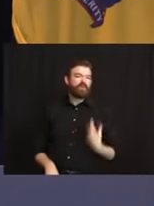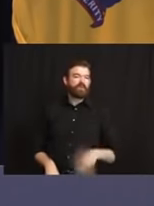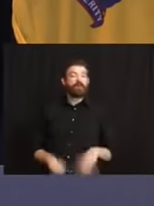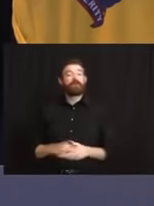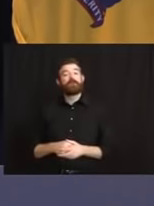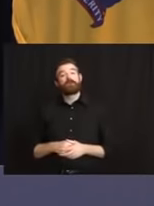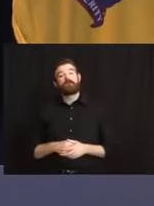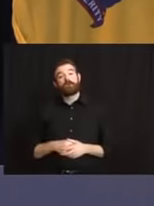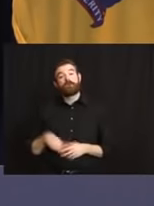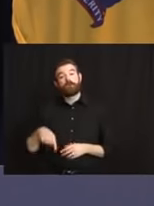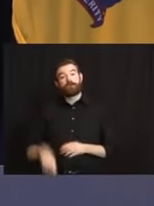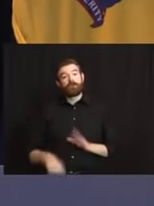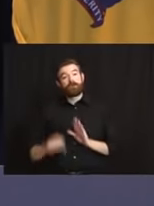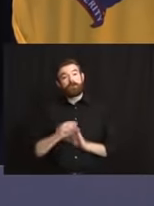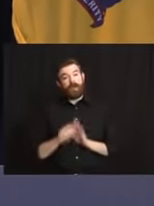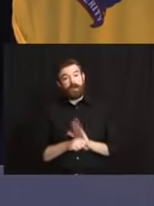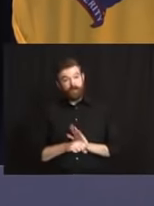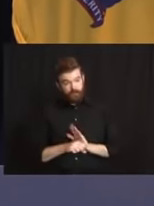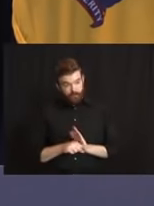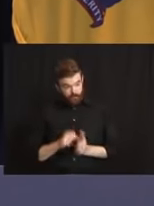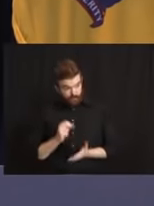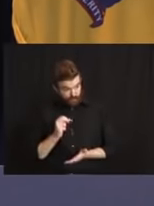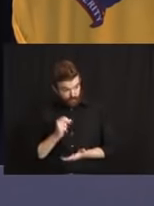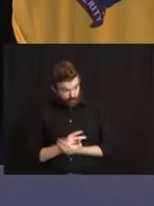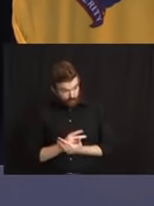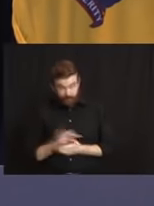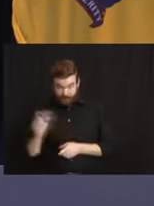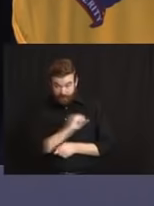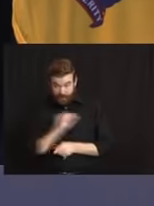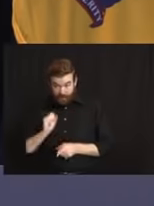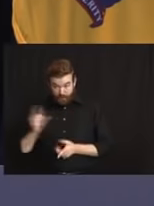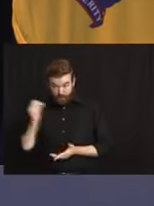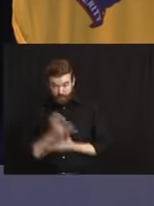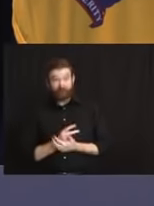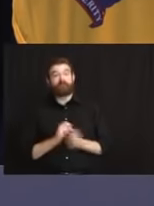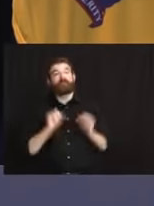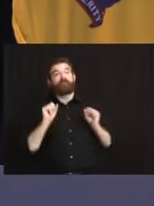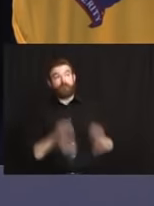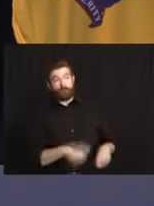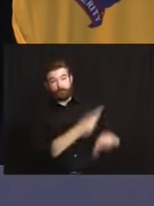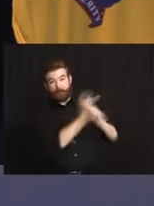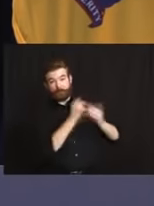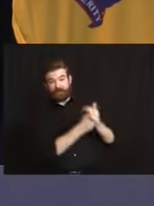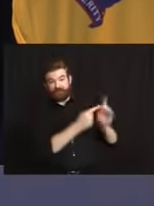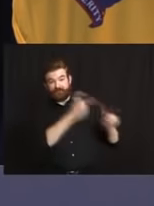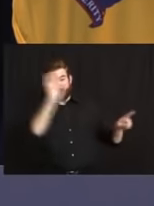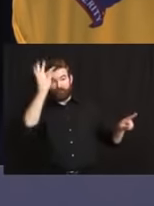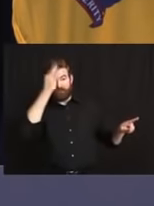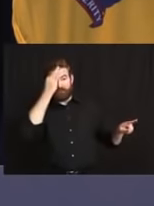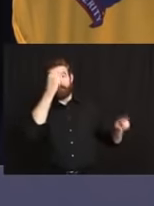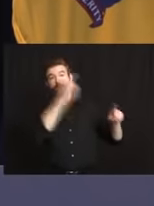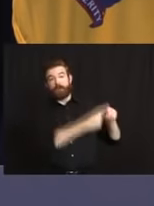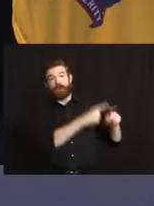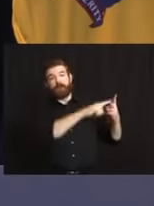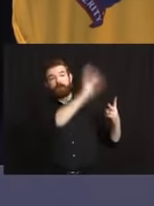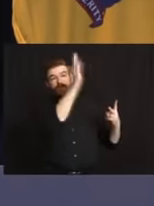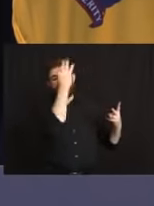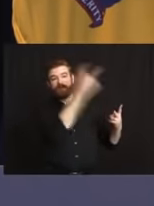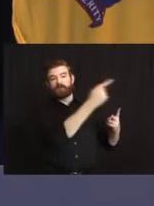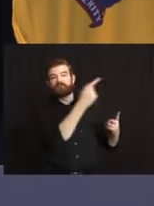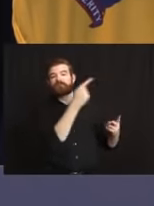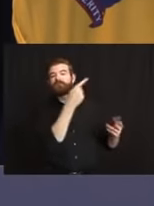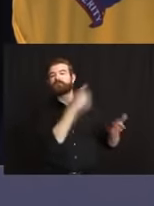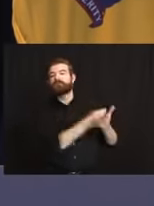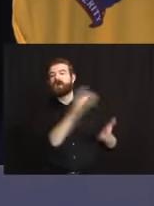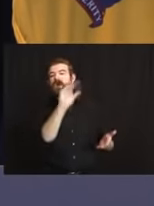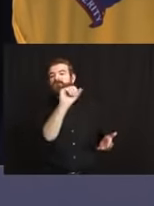flexibility, and we desperately need direct cash assistance from the federal government. And we're hardly alone in